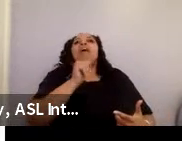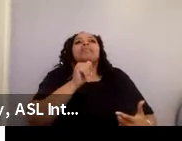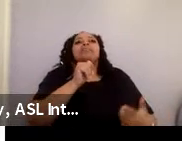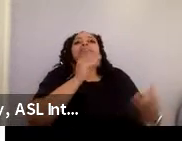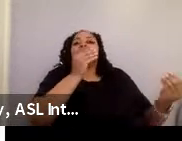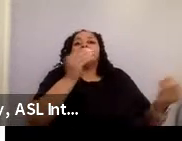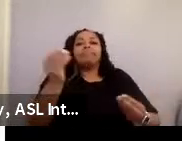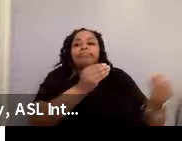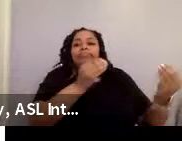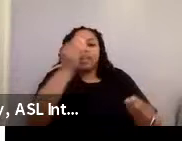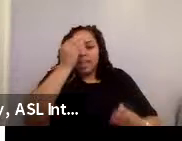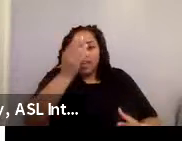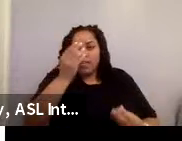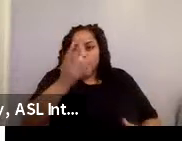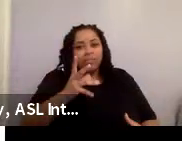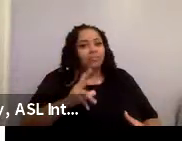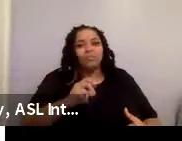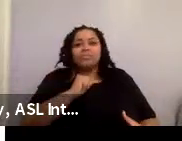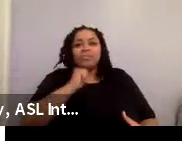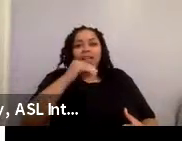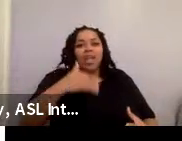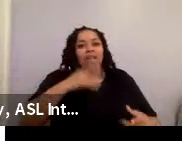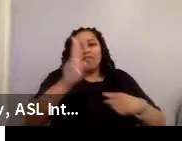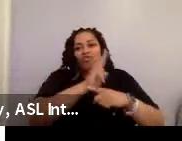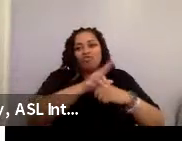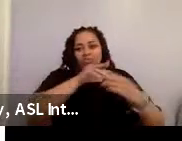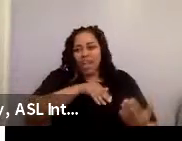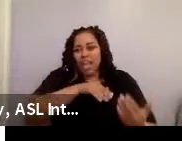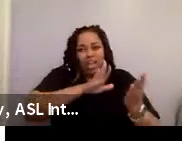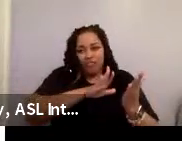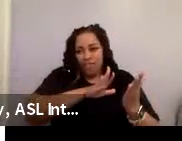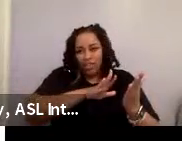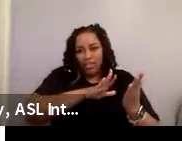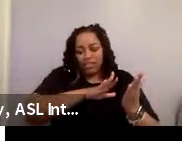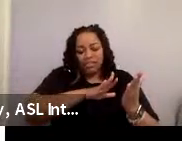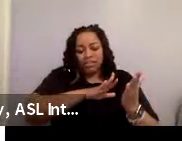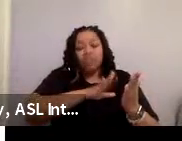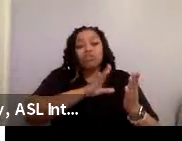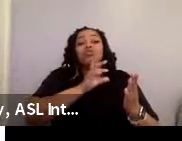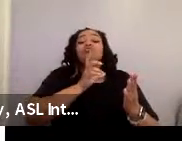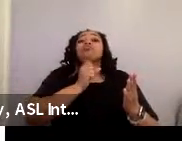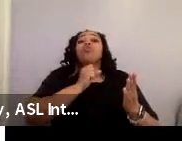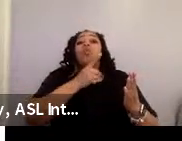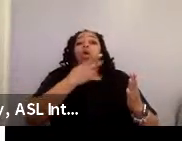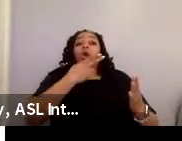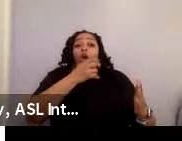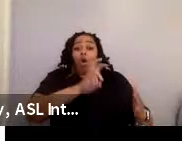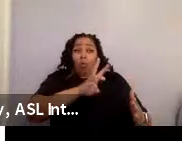information and it doesn't have a user interface. So the hardware